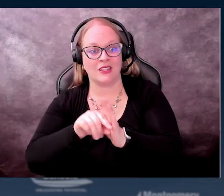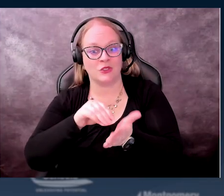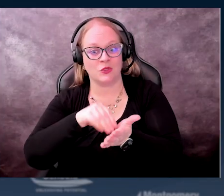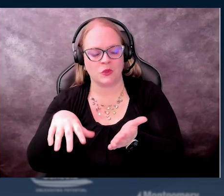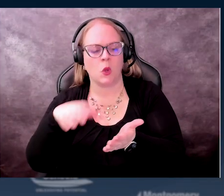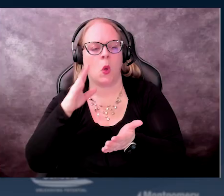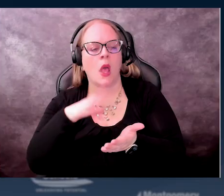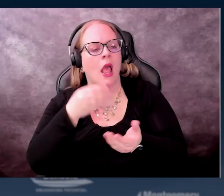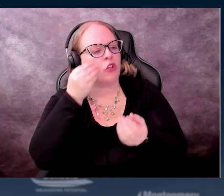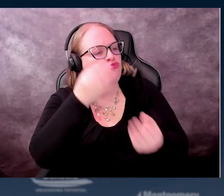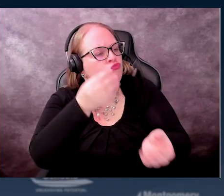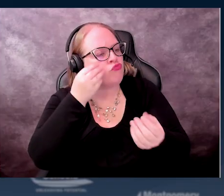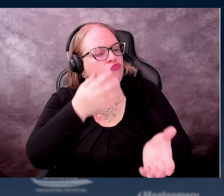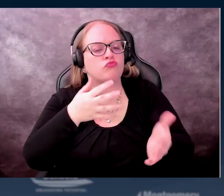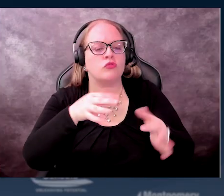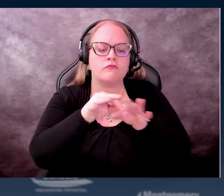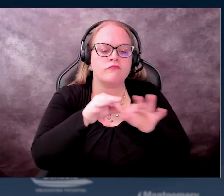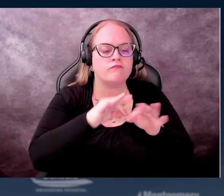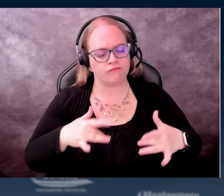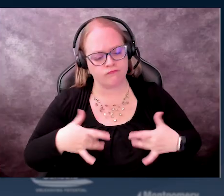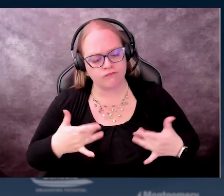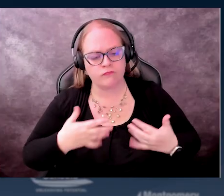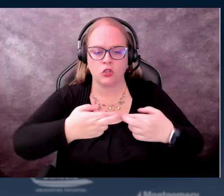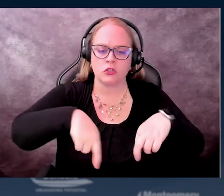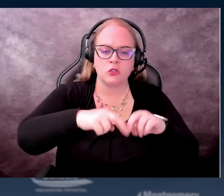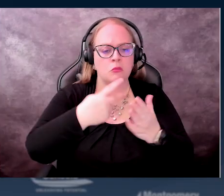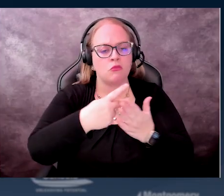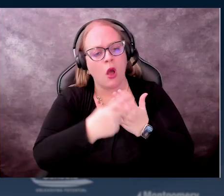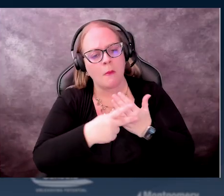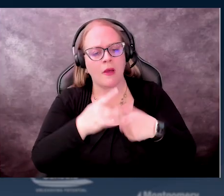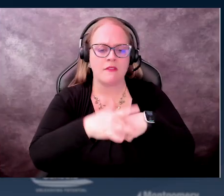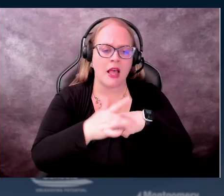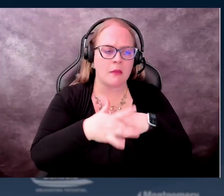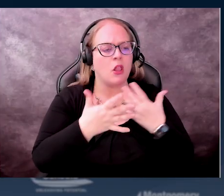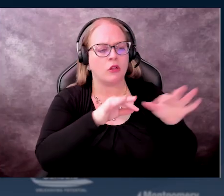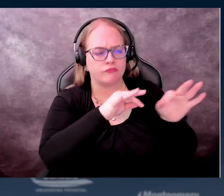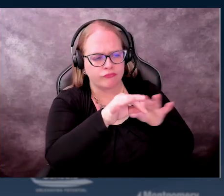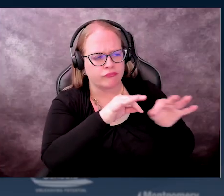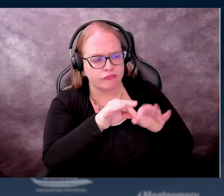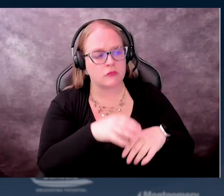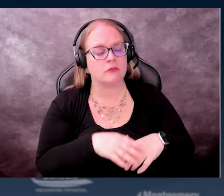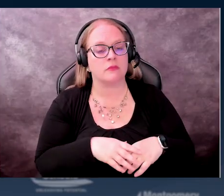available to them. So when they enter high school in the